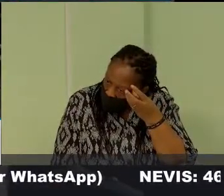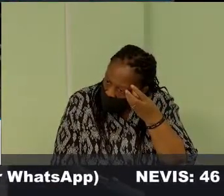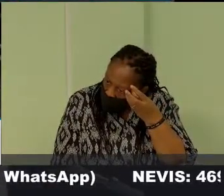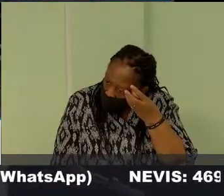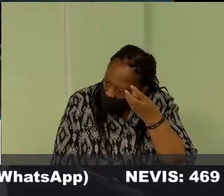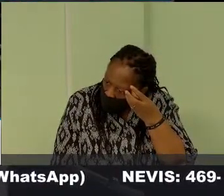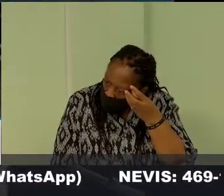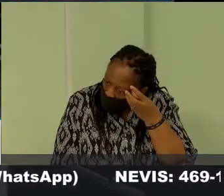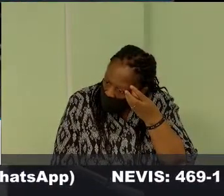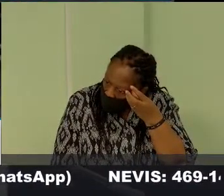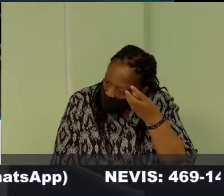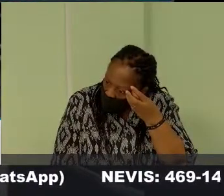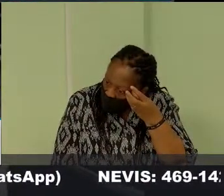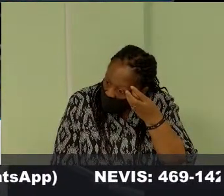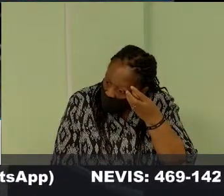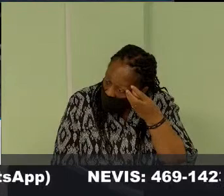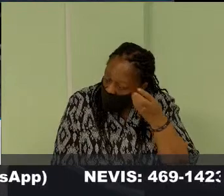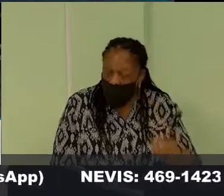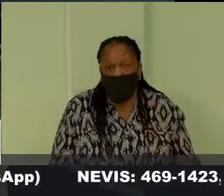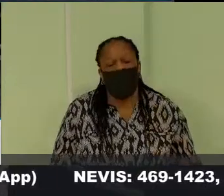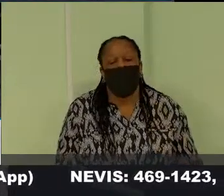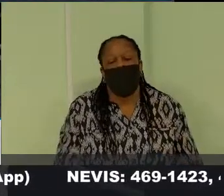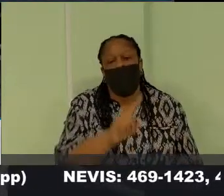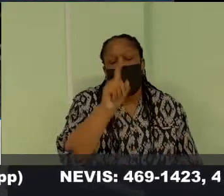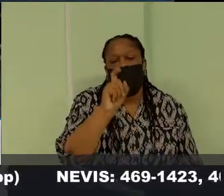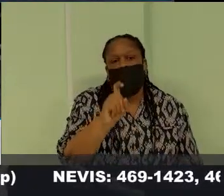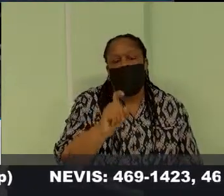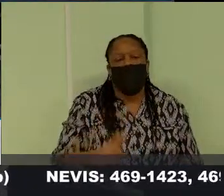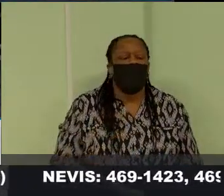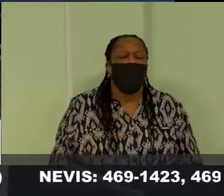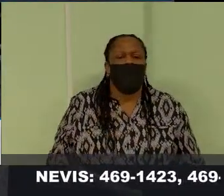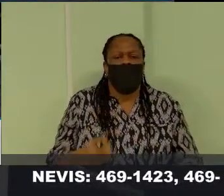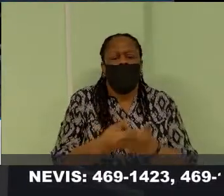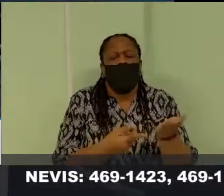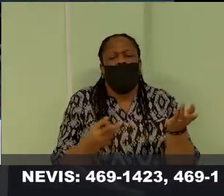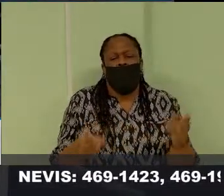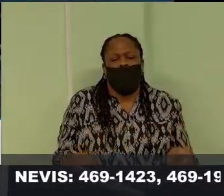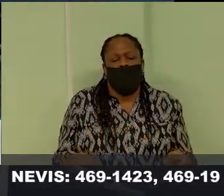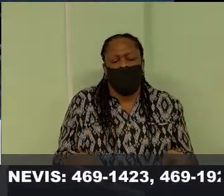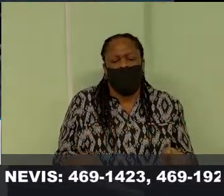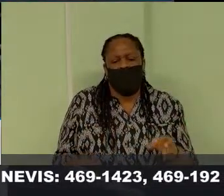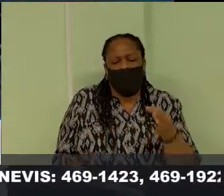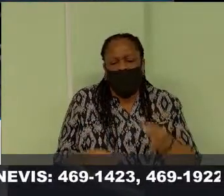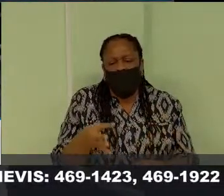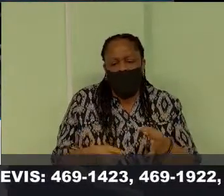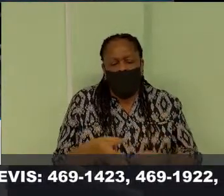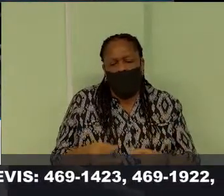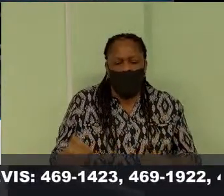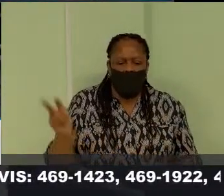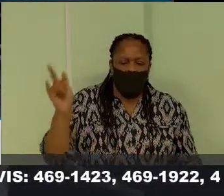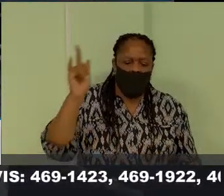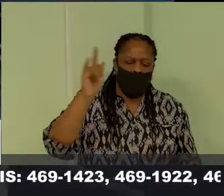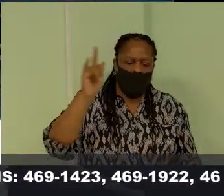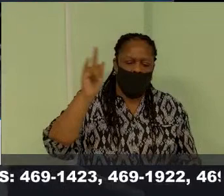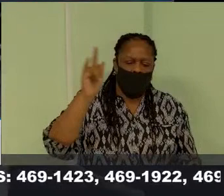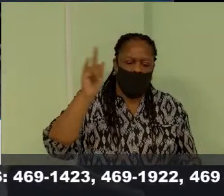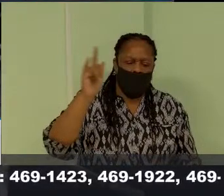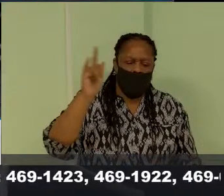This next question, what will happen if I am coming from an island in the bubble, for